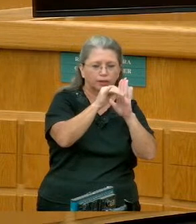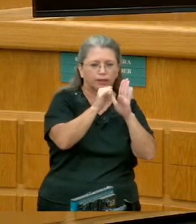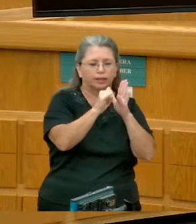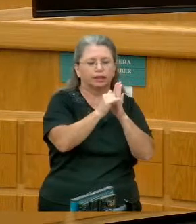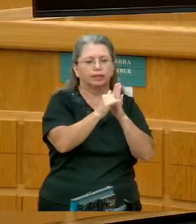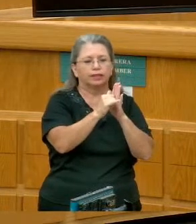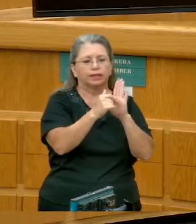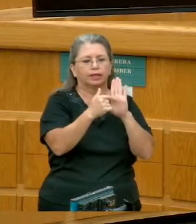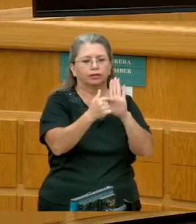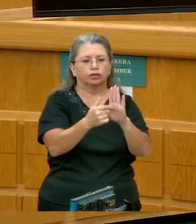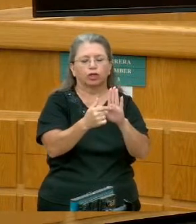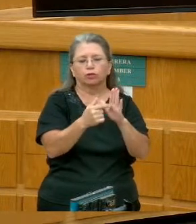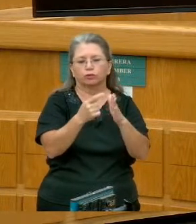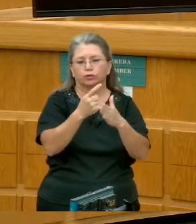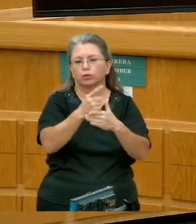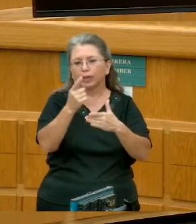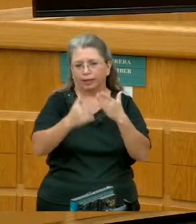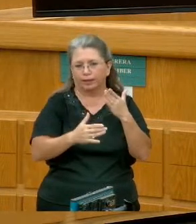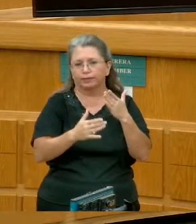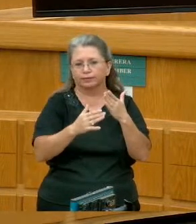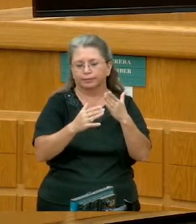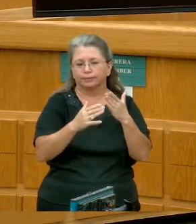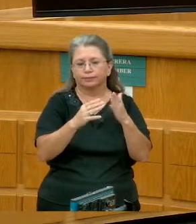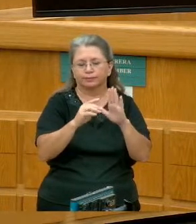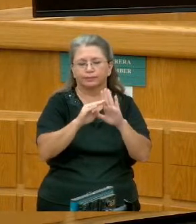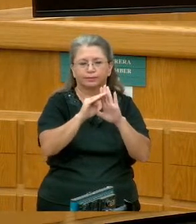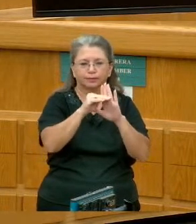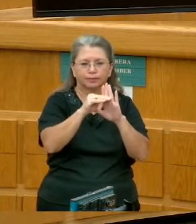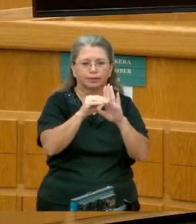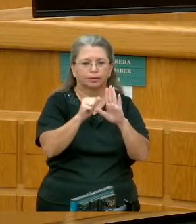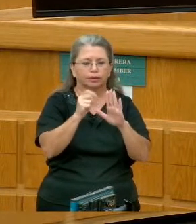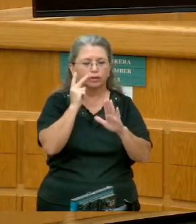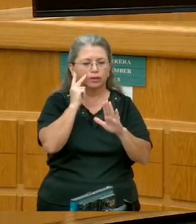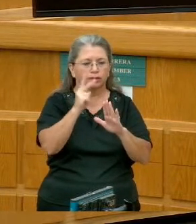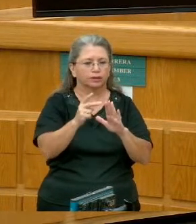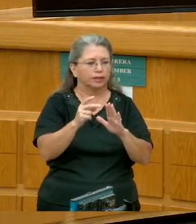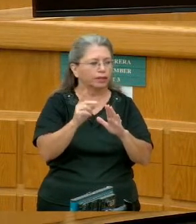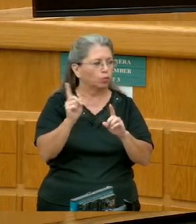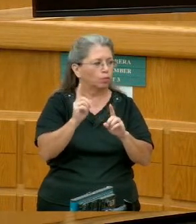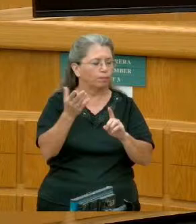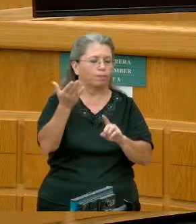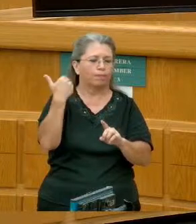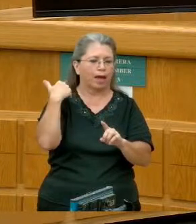weekend. And so as I mentioned, you can see the bars here, the single days.